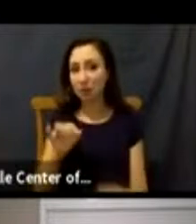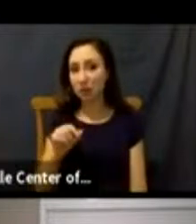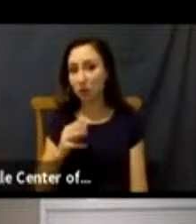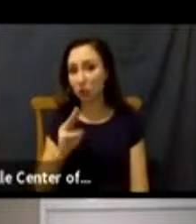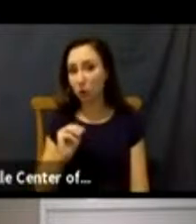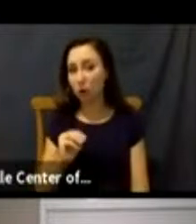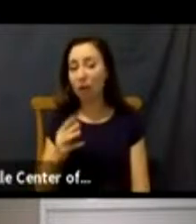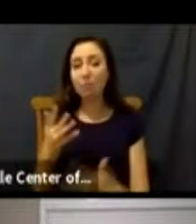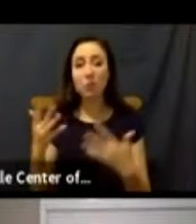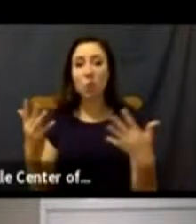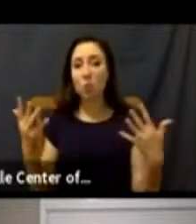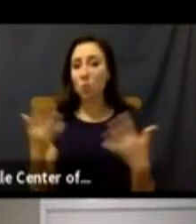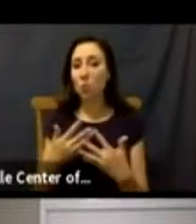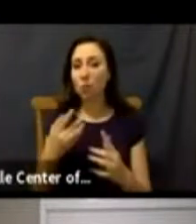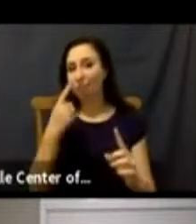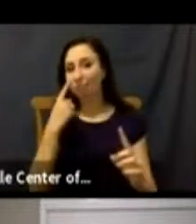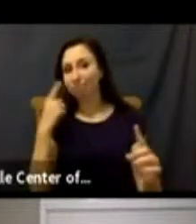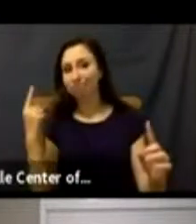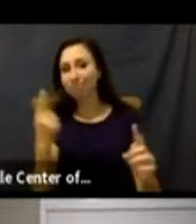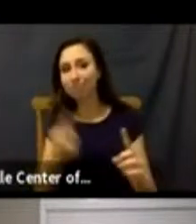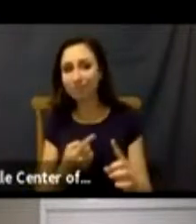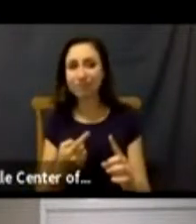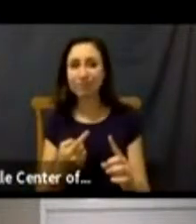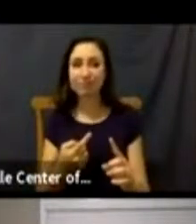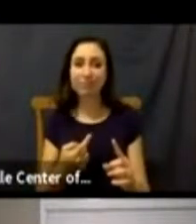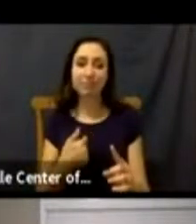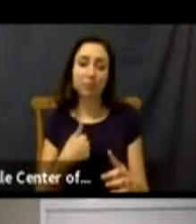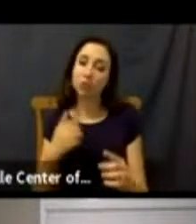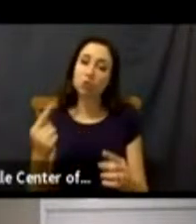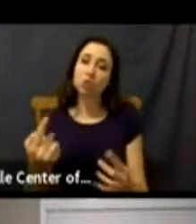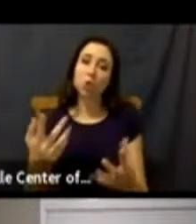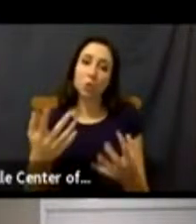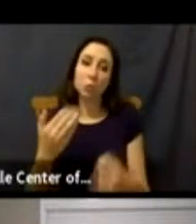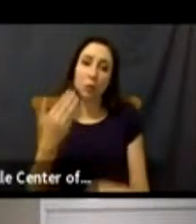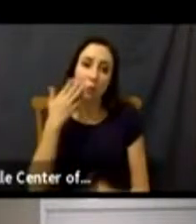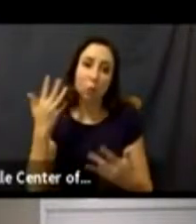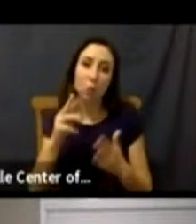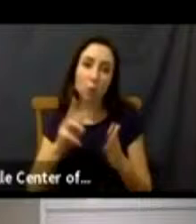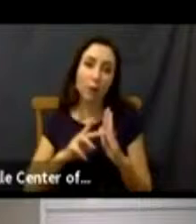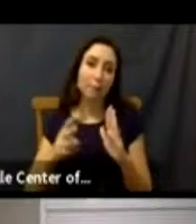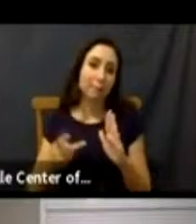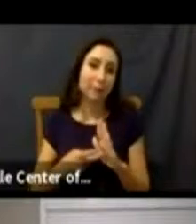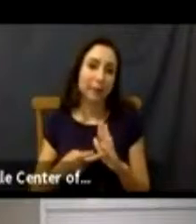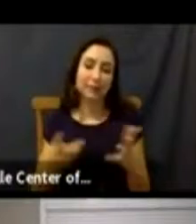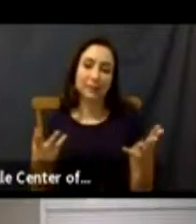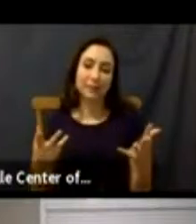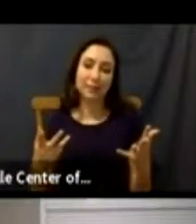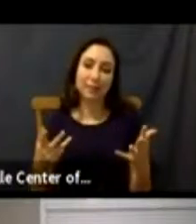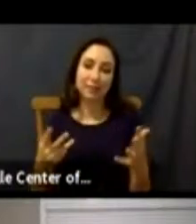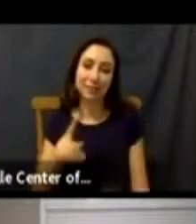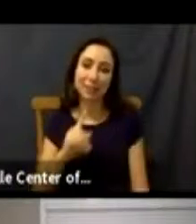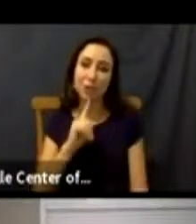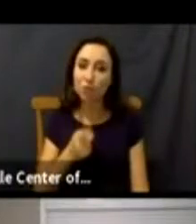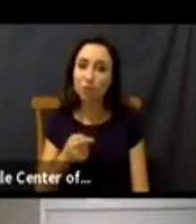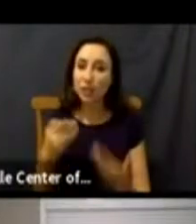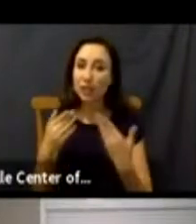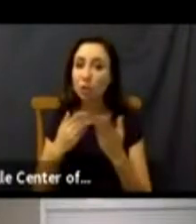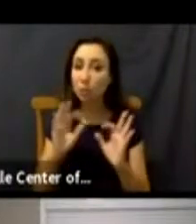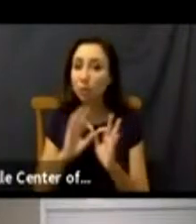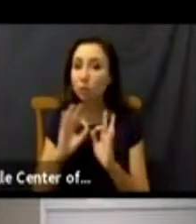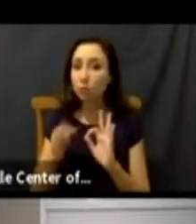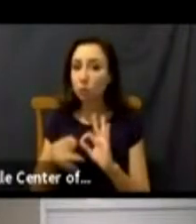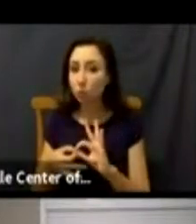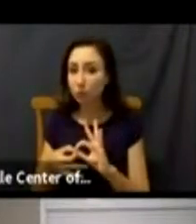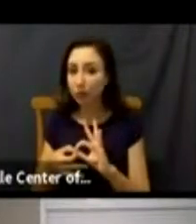extent? I basically would like to know, what does this really mean? It seems it's very open to interpretation,